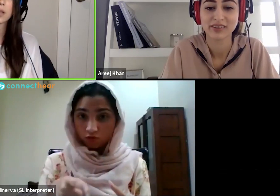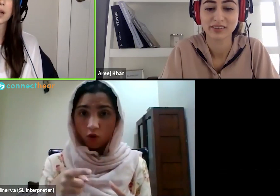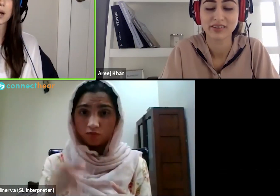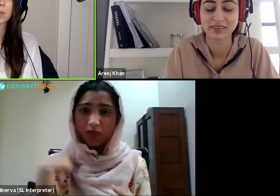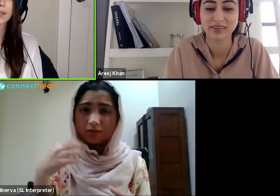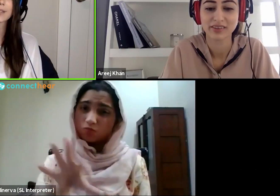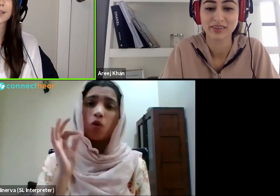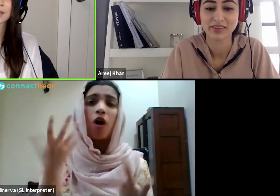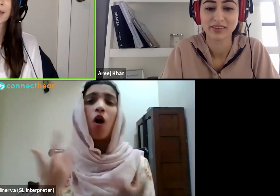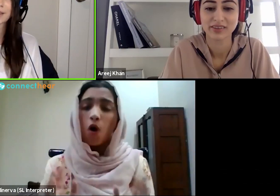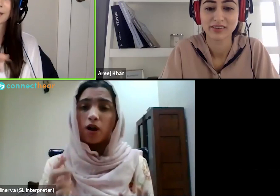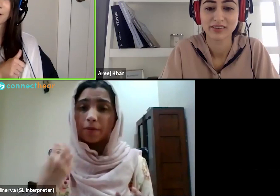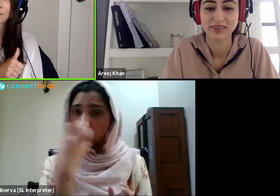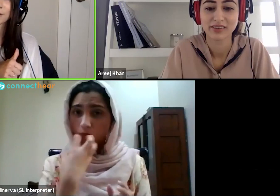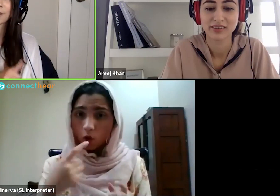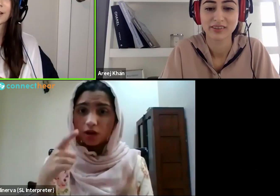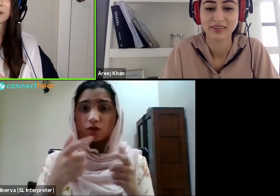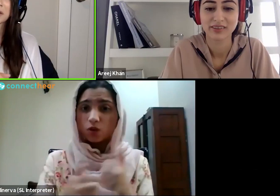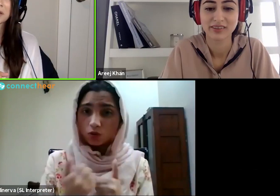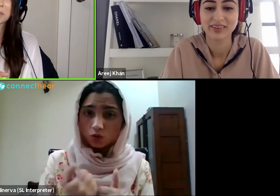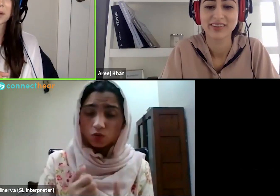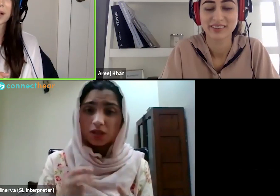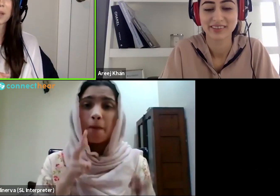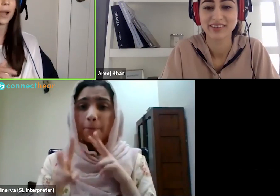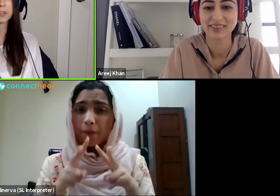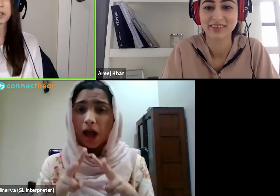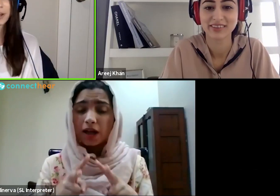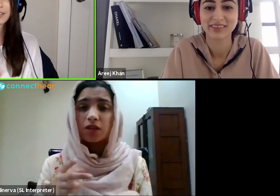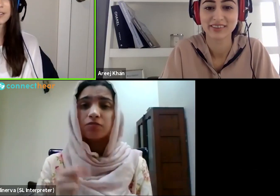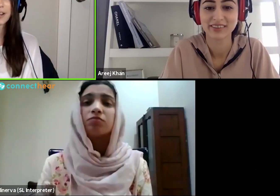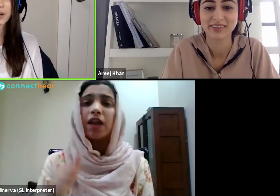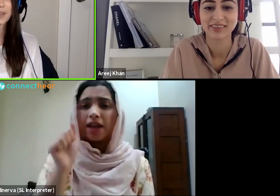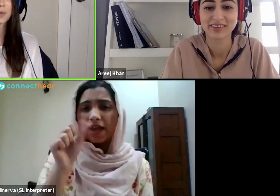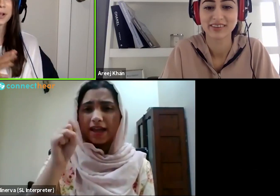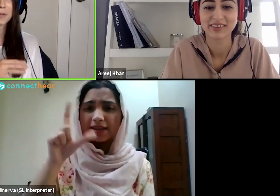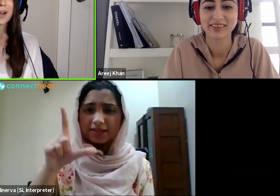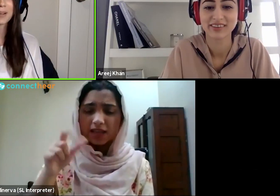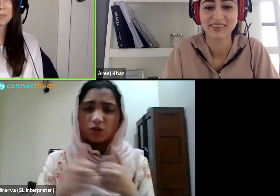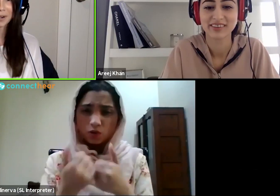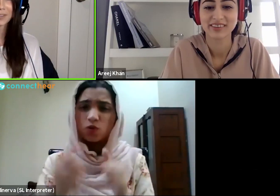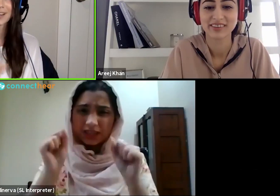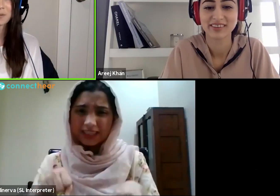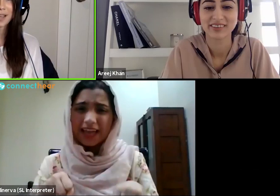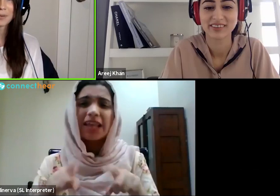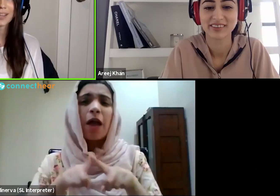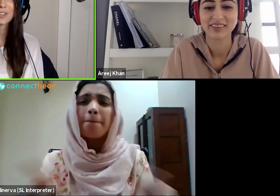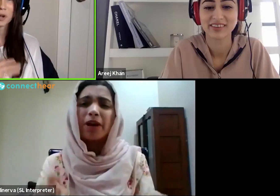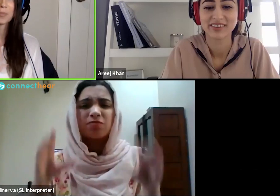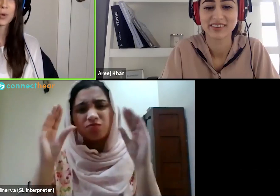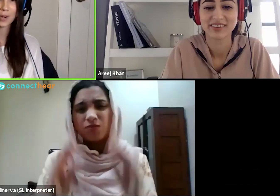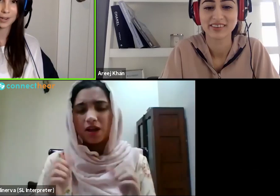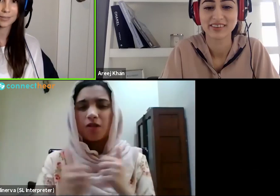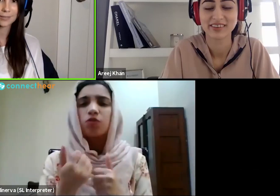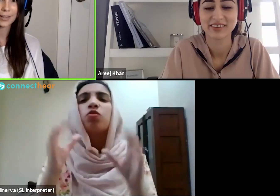communication. I did take some ASL for fun, but I'm not fluent. So it's one of my bucket list items that I would like to